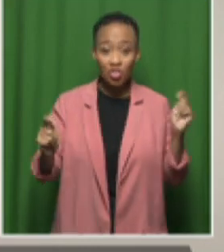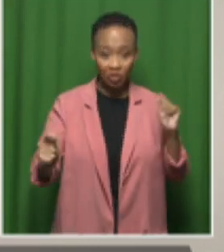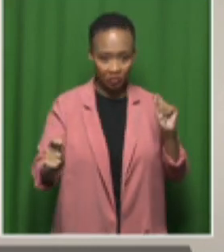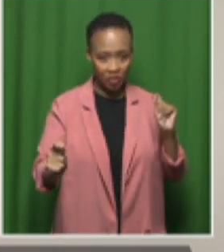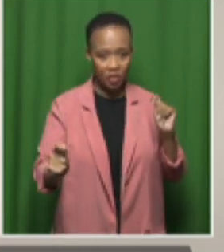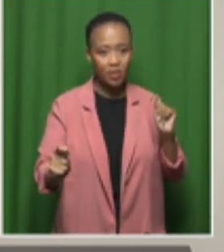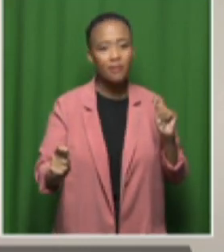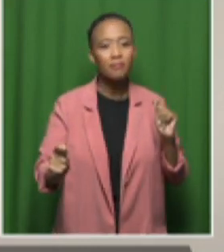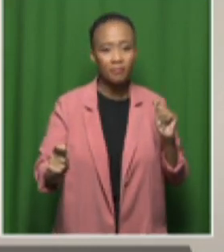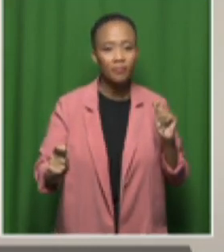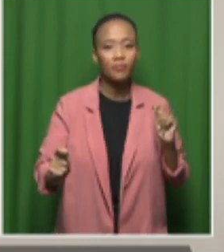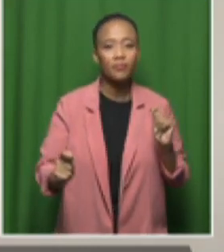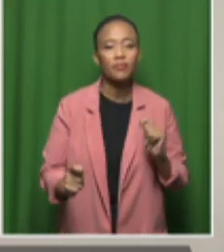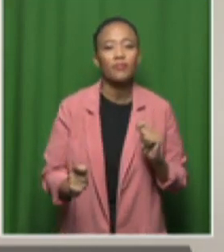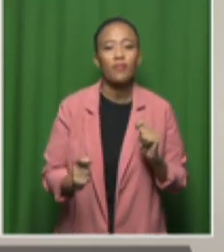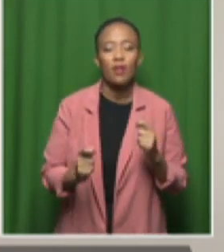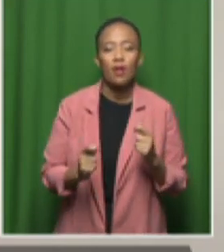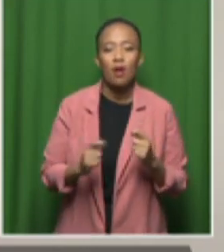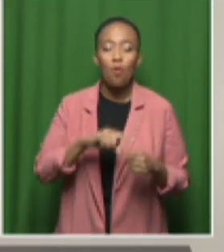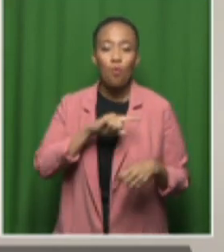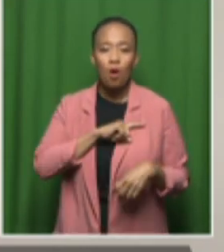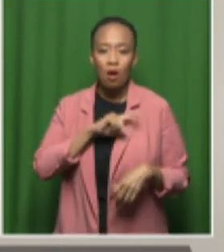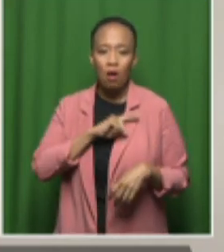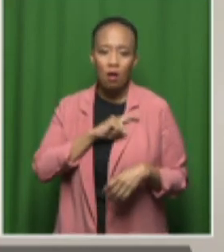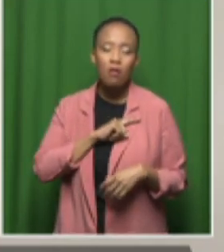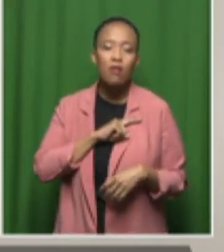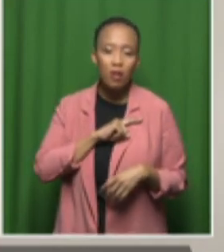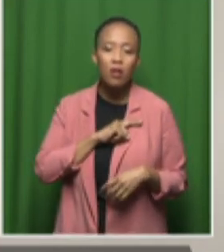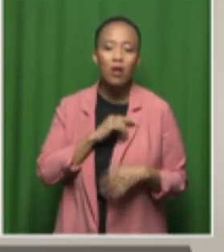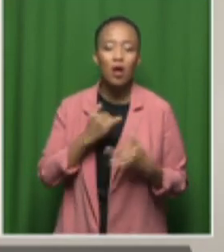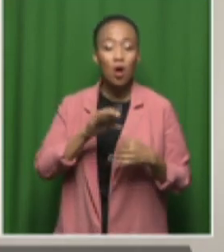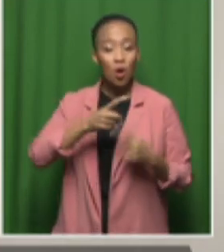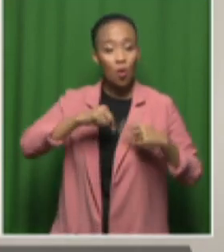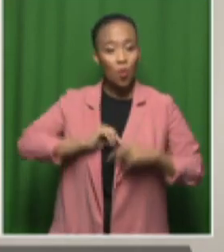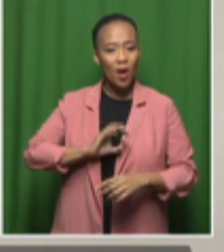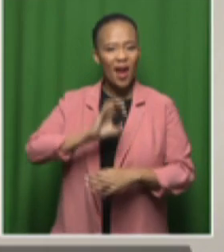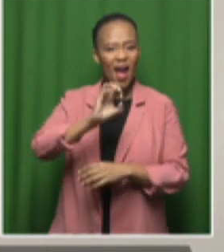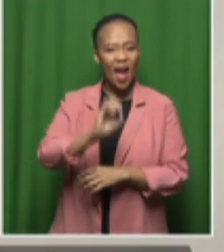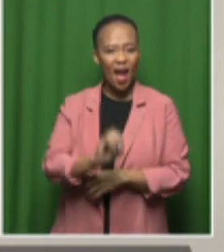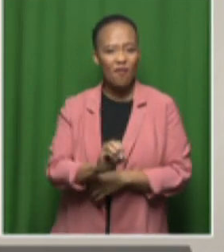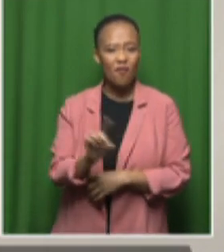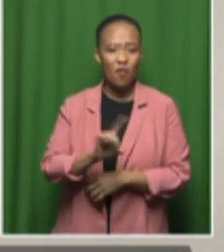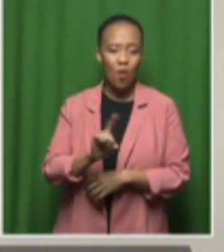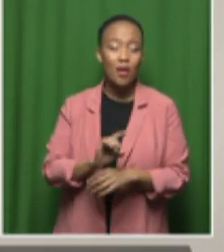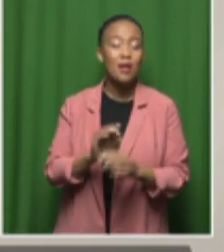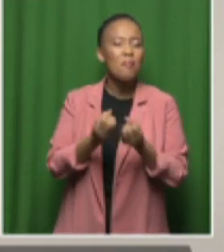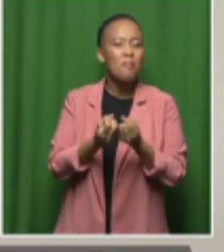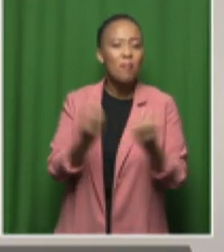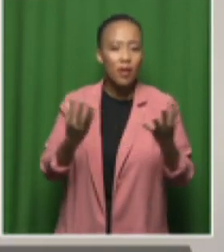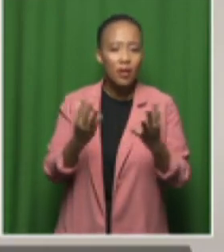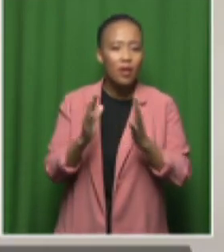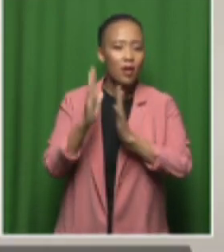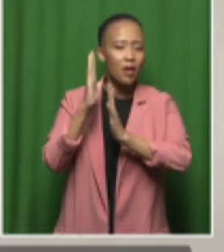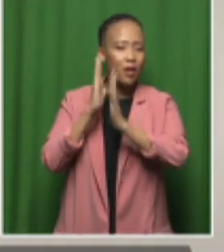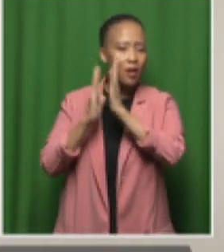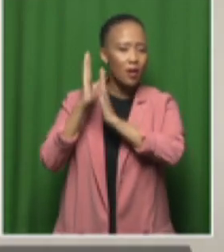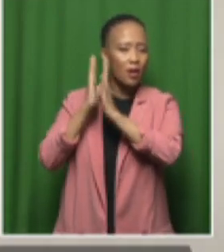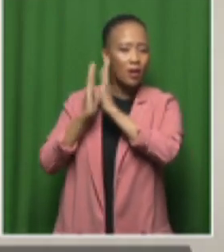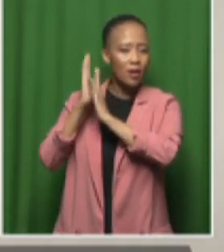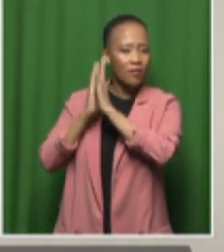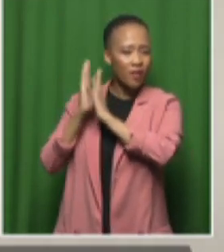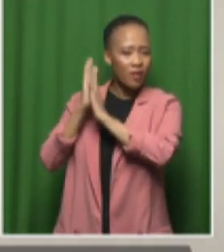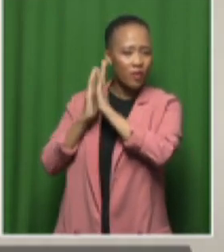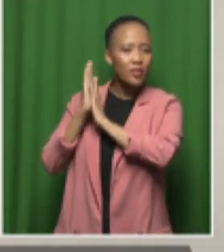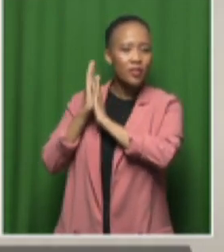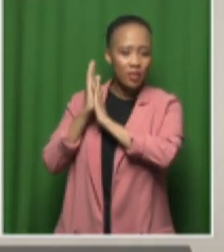beyond the only surface that many historians have looked at, which is the